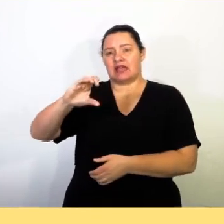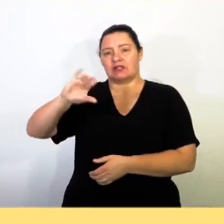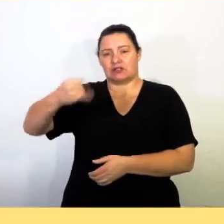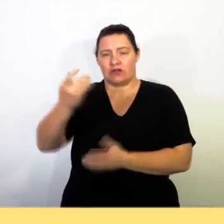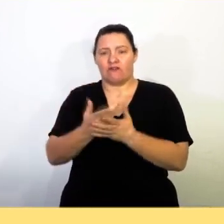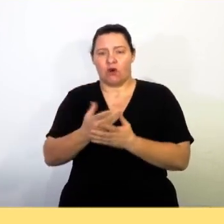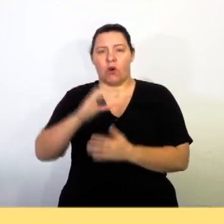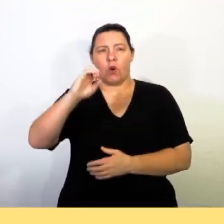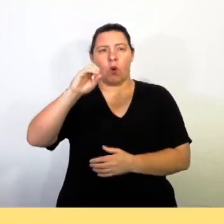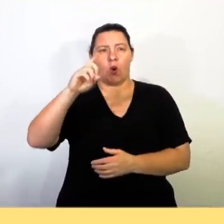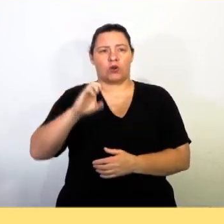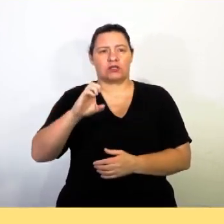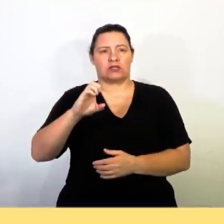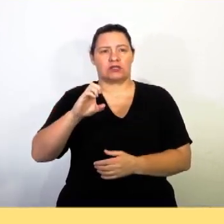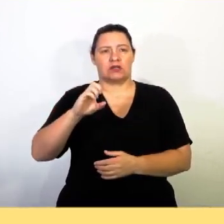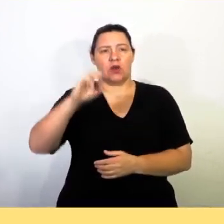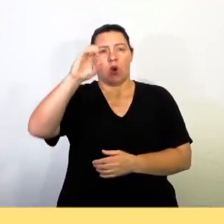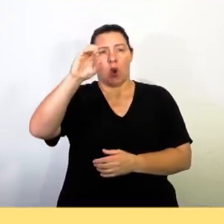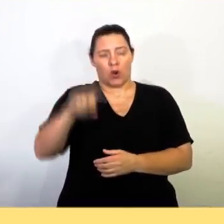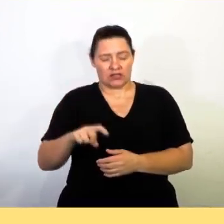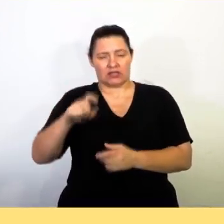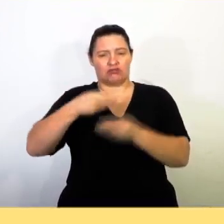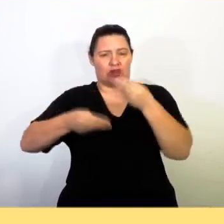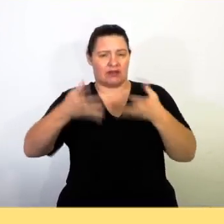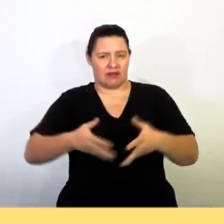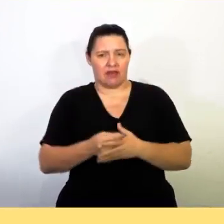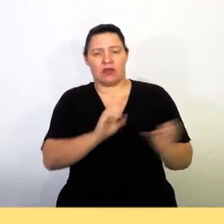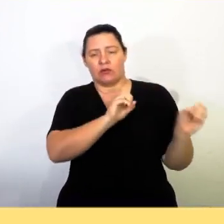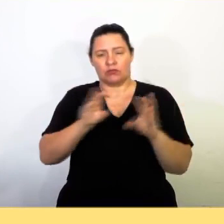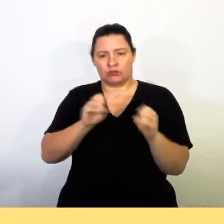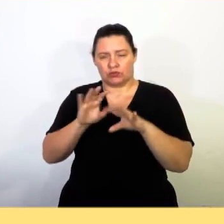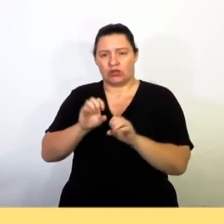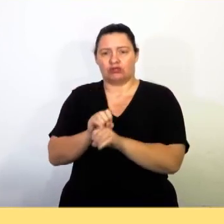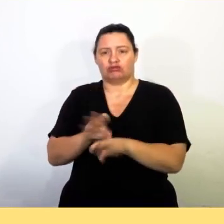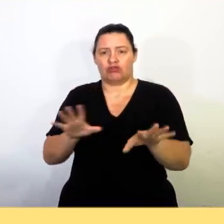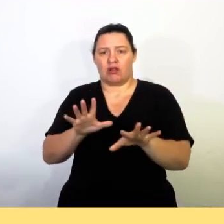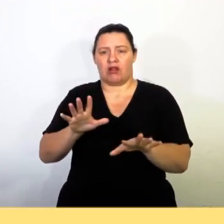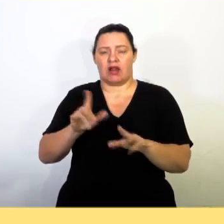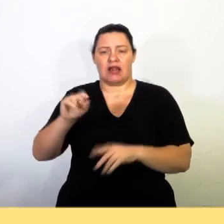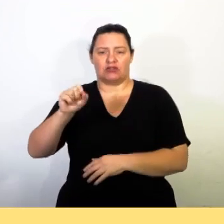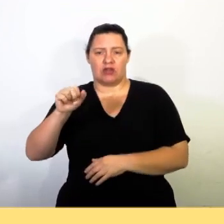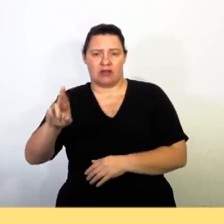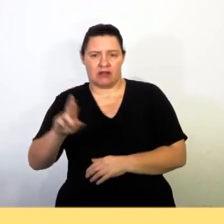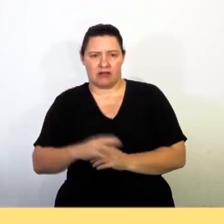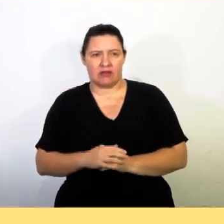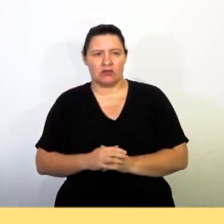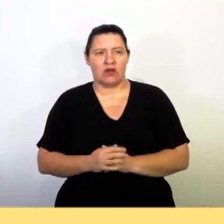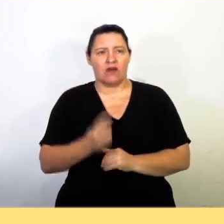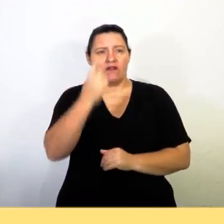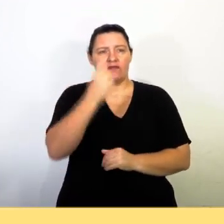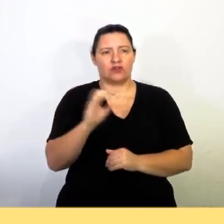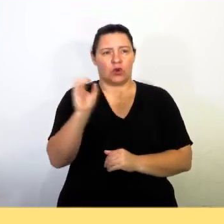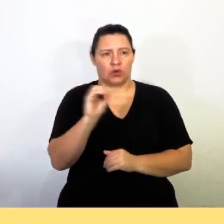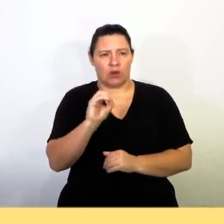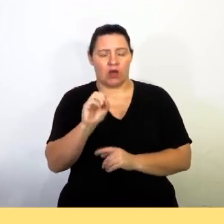journal of Ox Traders and then post to the general ledger. The opening petty cash balance on the 1st